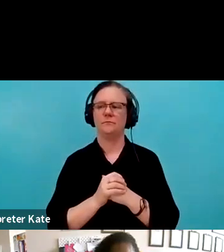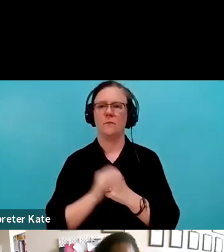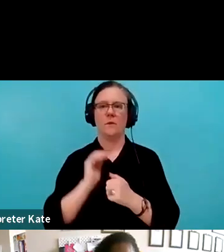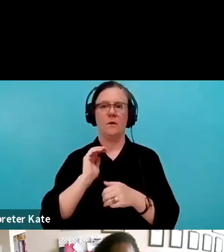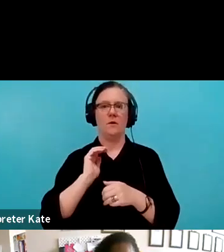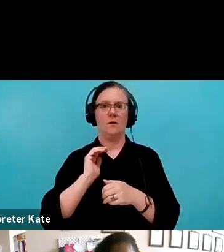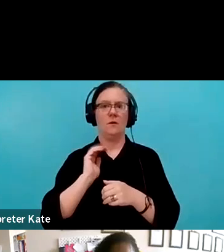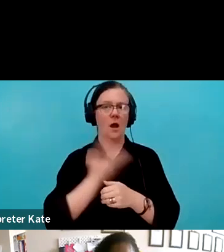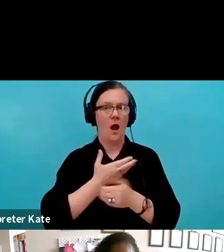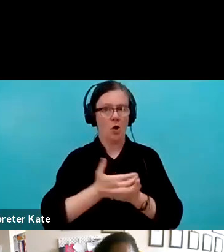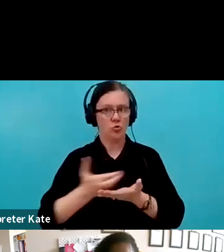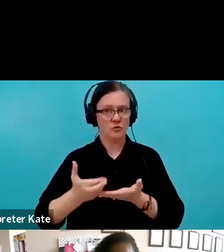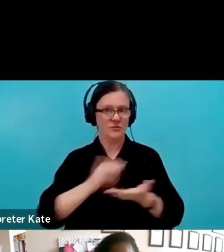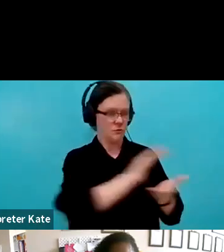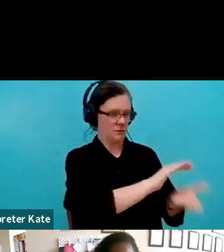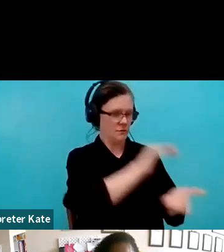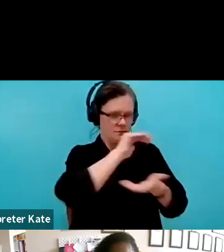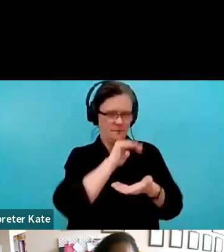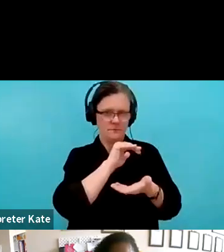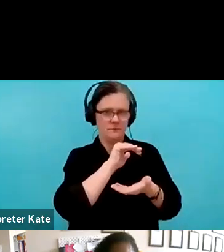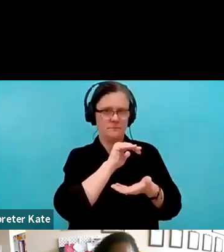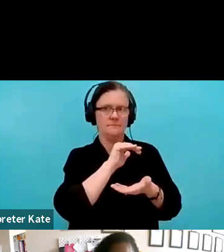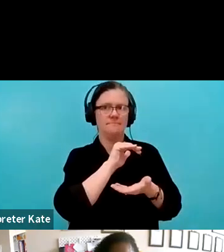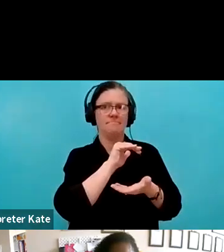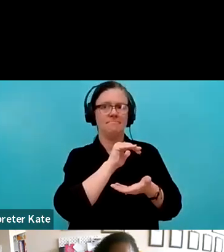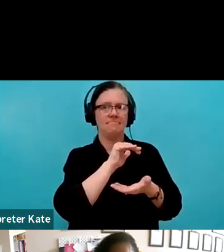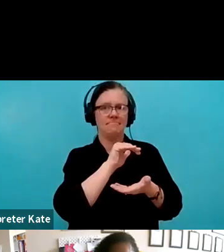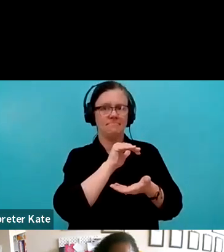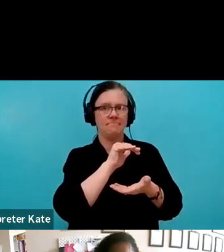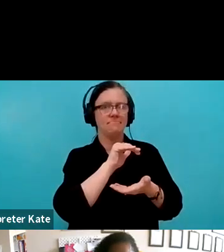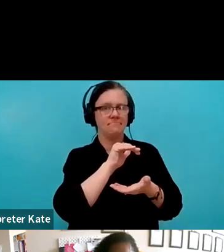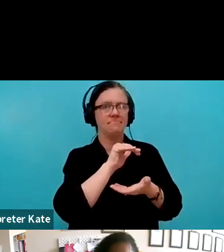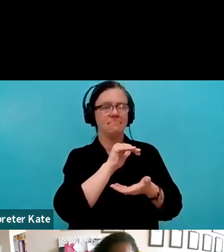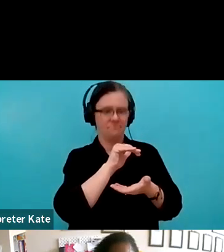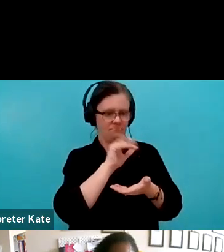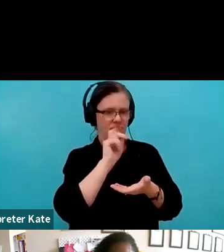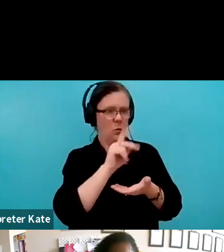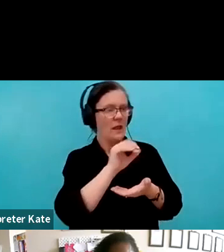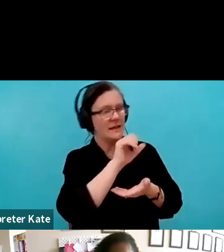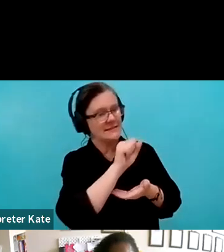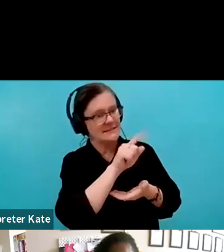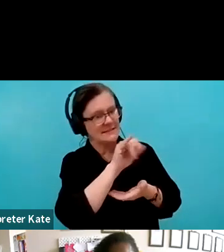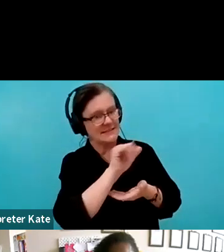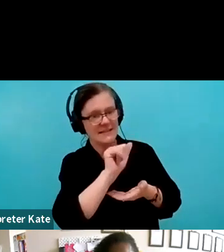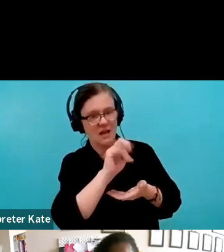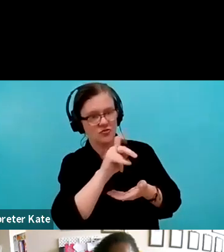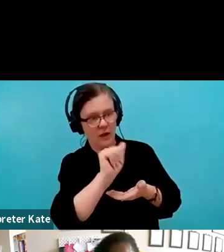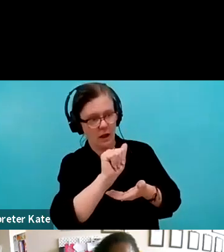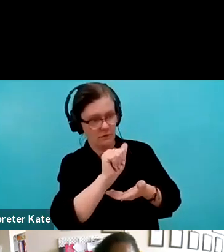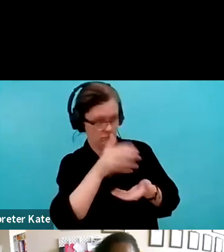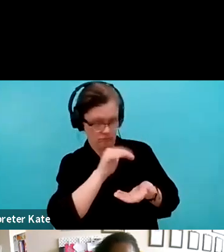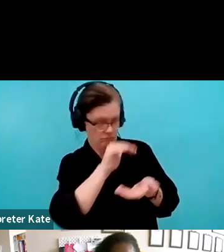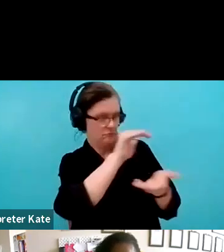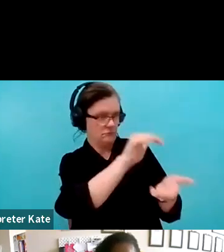that we had gathered for the impact campaign and the platform and everything, and we pretty much said to Stacy and Andraéa, like, what do